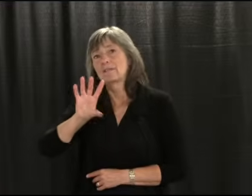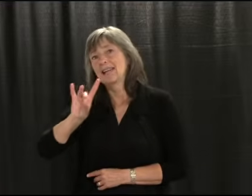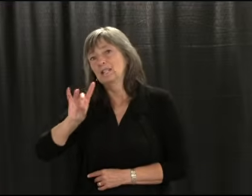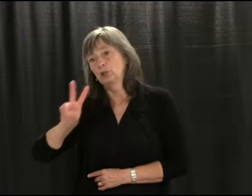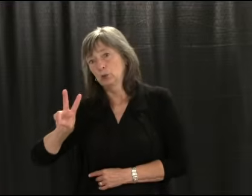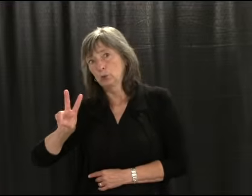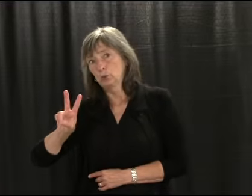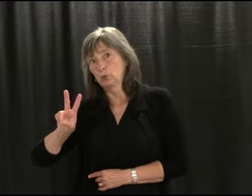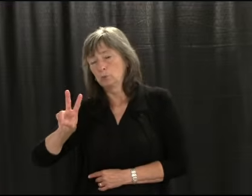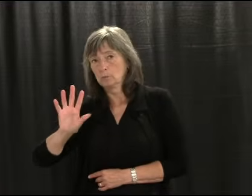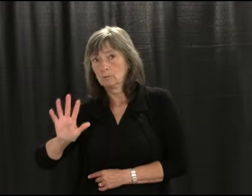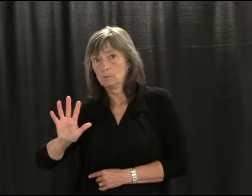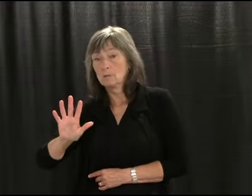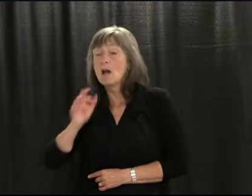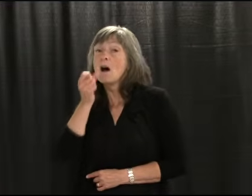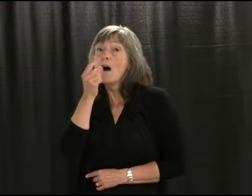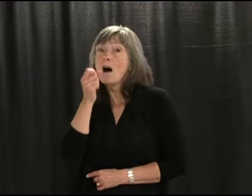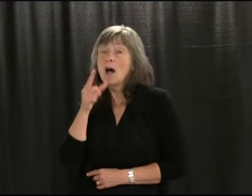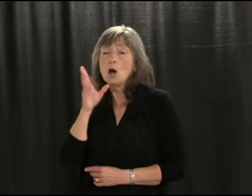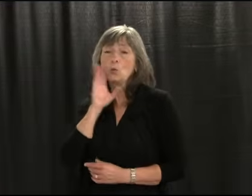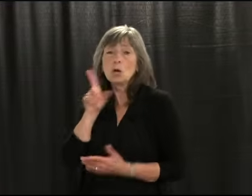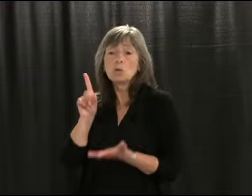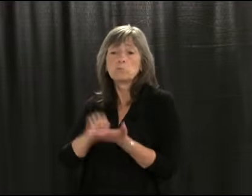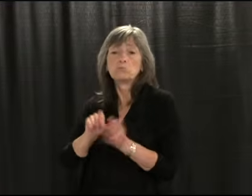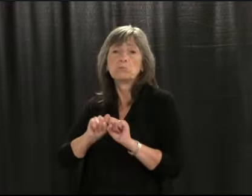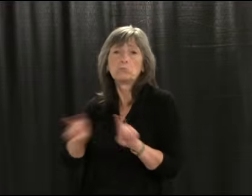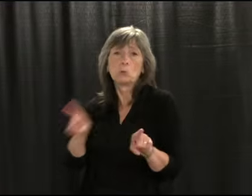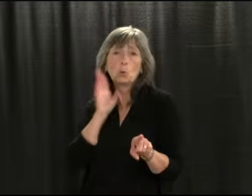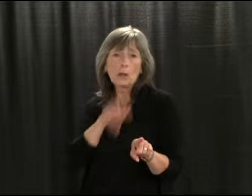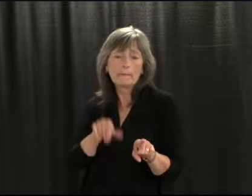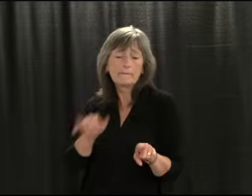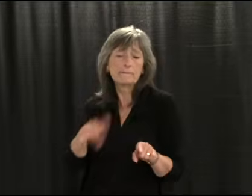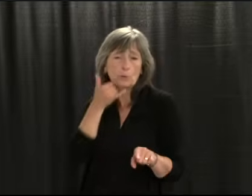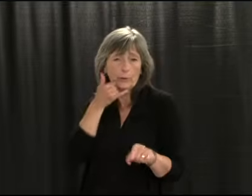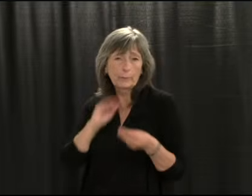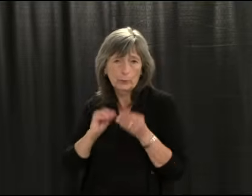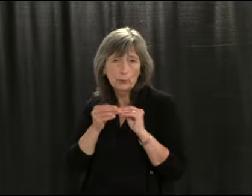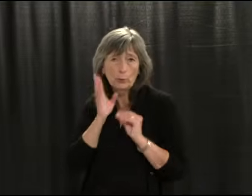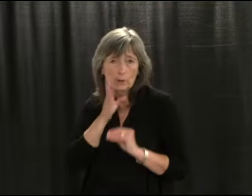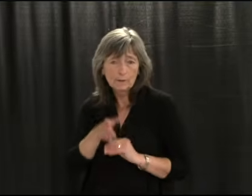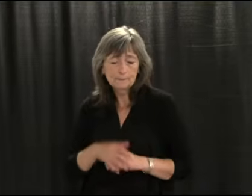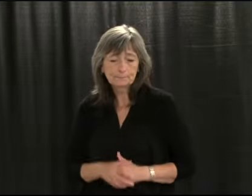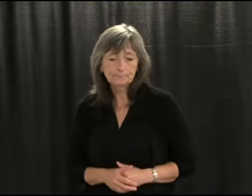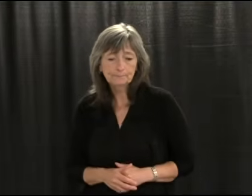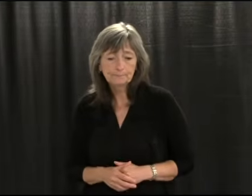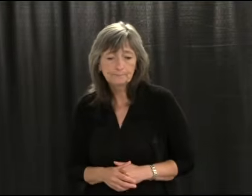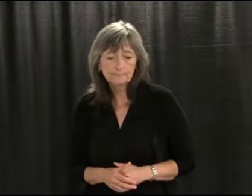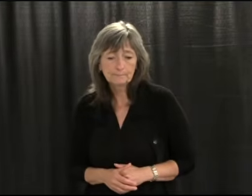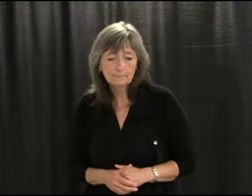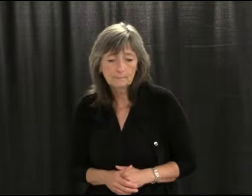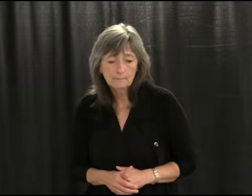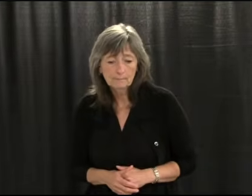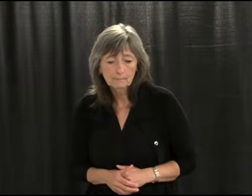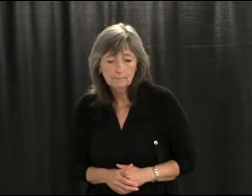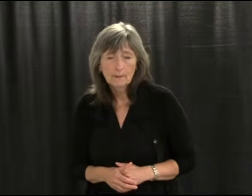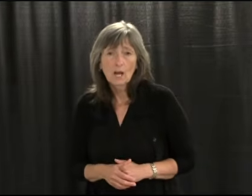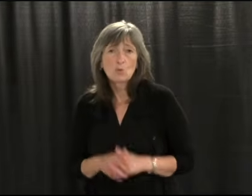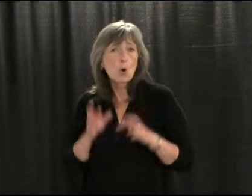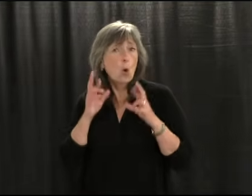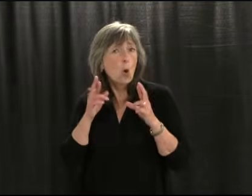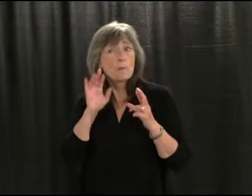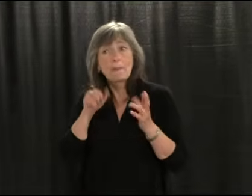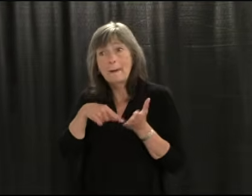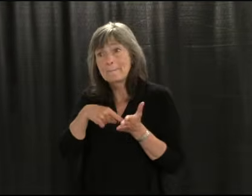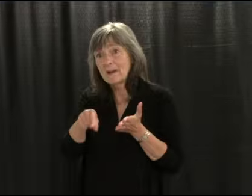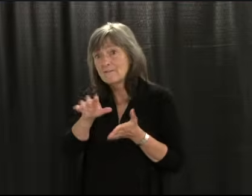1-800-863-6582. These numbers will all be in the public advisory, and we hope to make this as smooth and